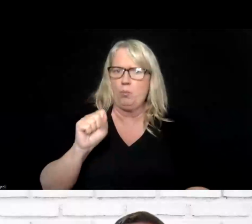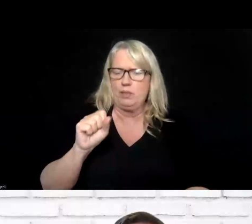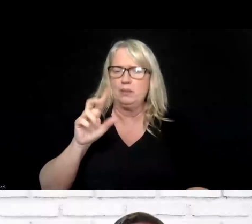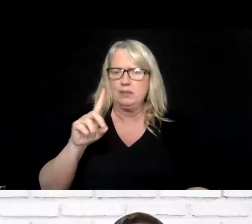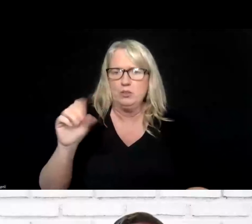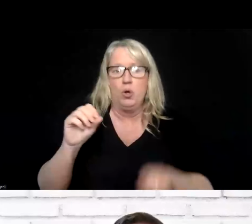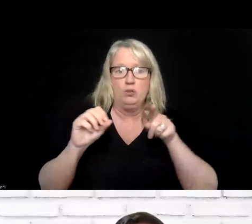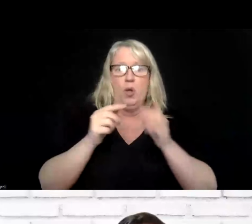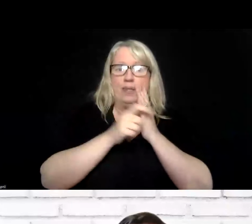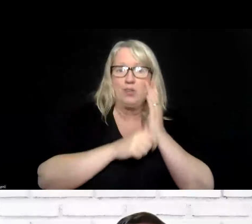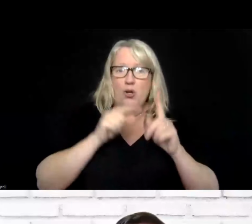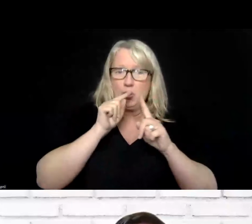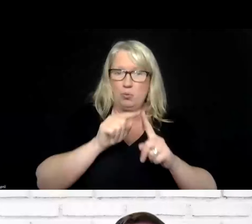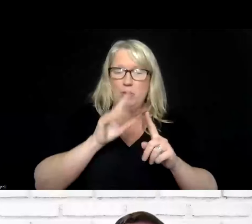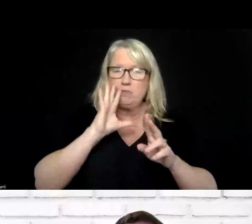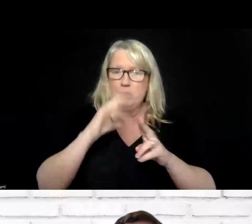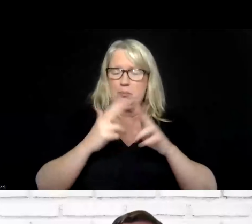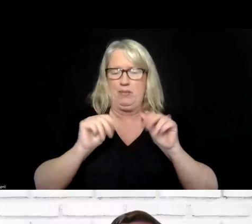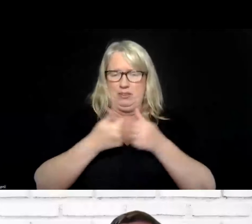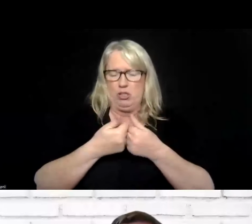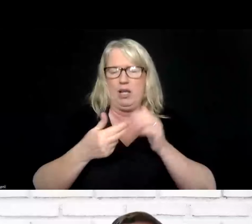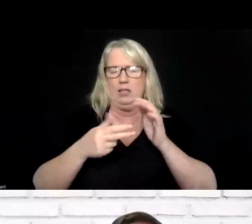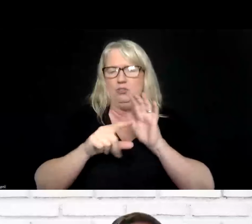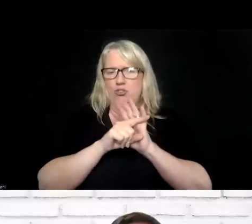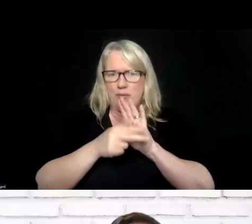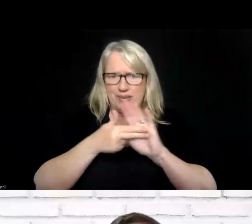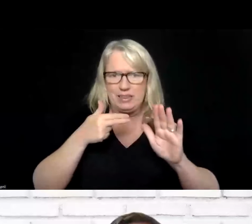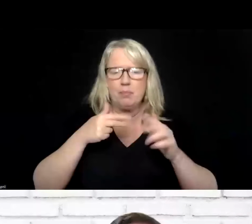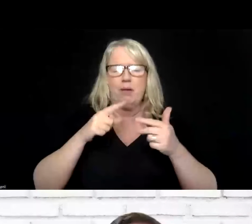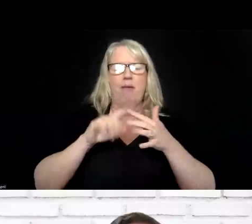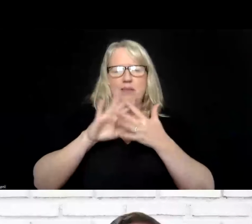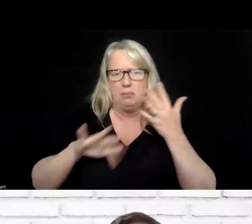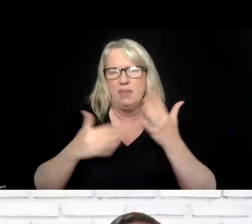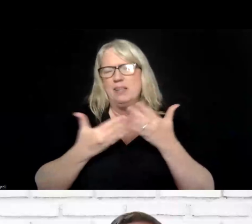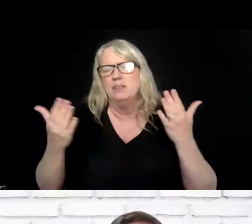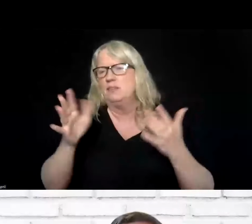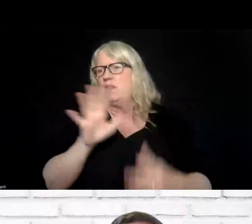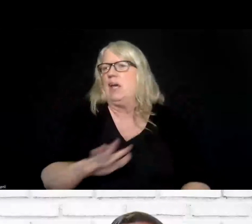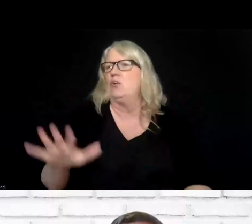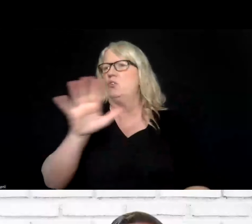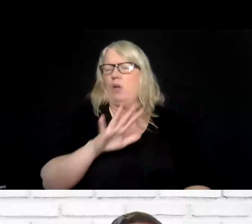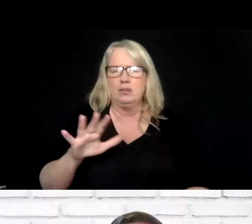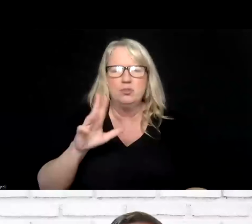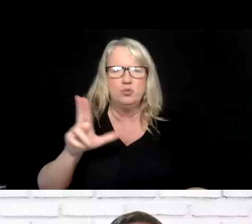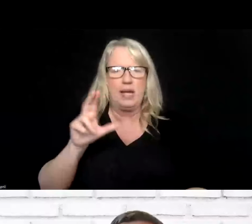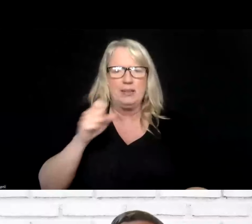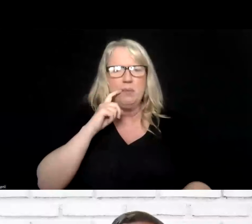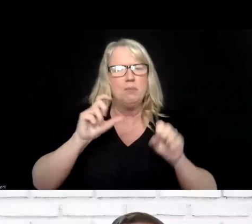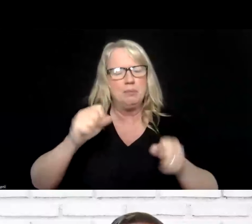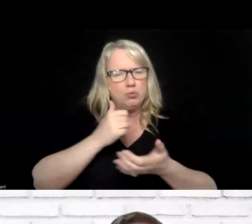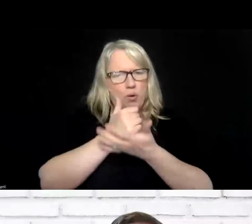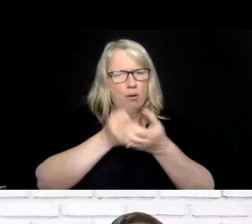really highlighted that challenge and that stigma, as well as some of the things that are going on across the country and the importance of being able to help